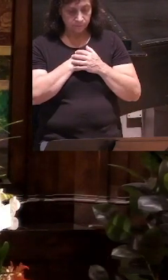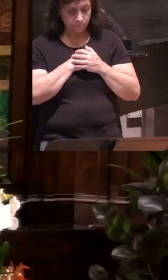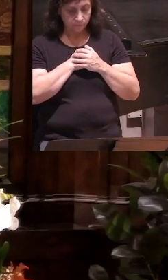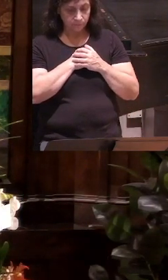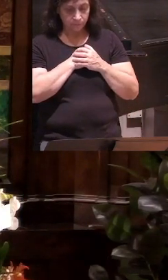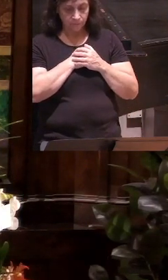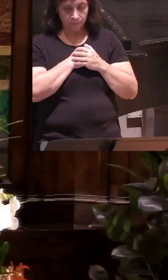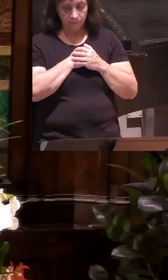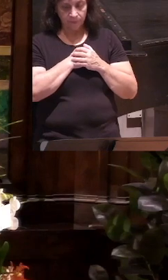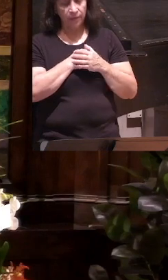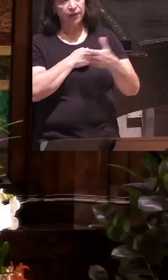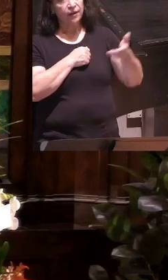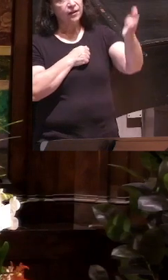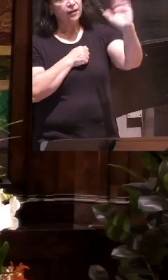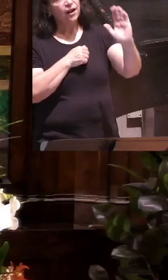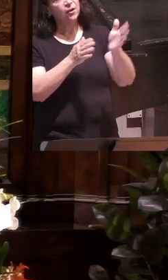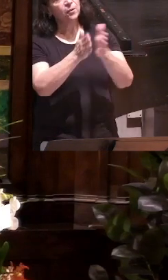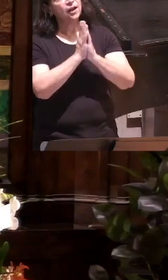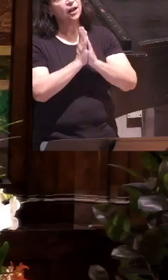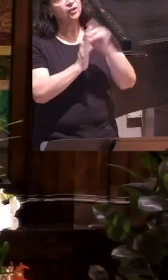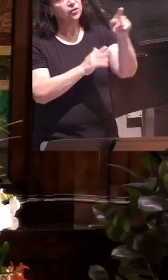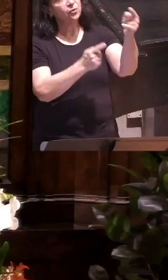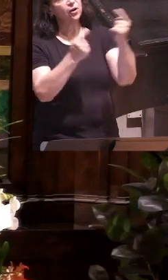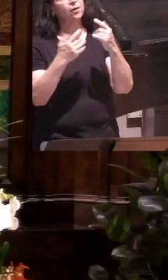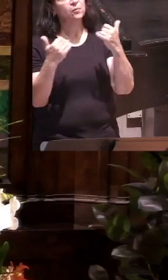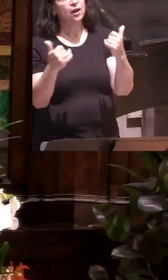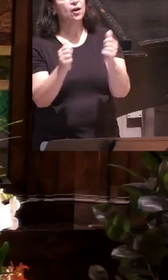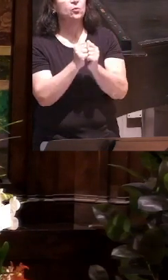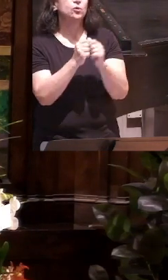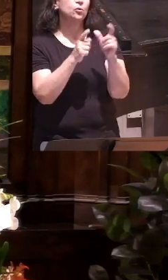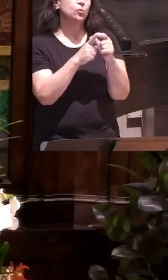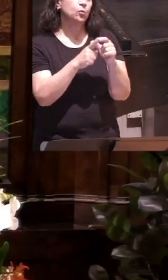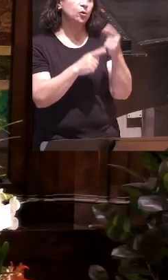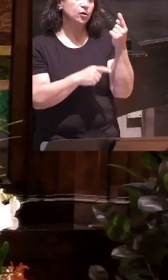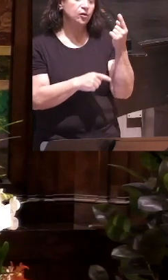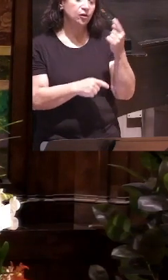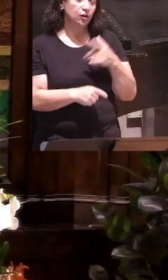God, we ask that you would come now with a word of comfort,